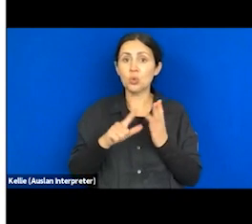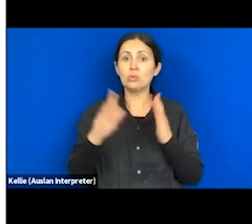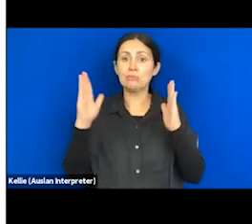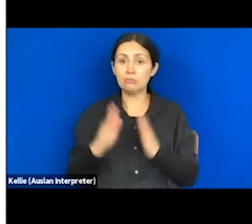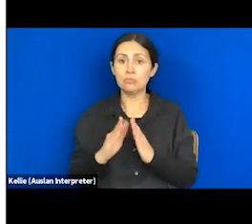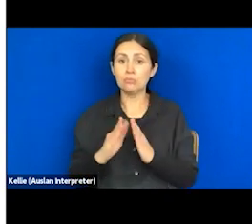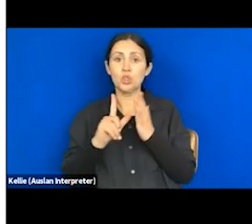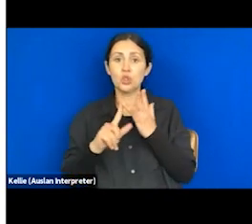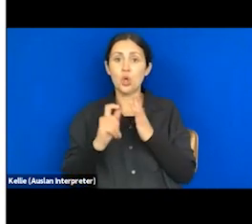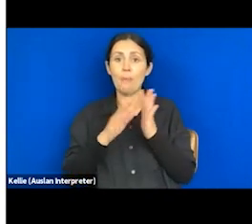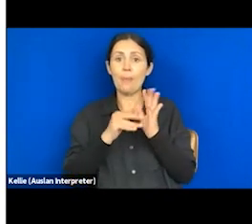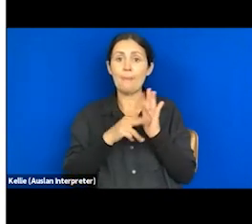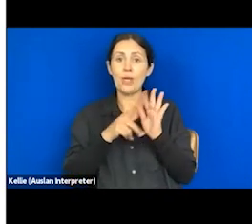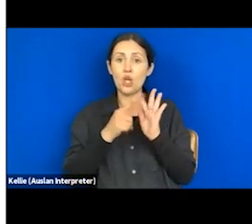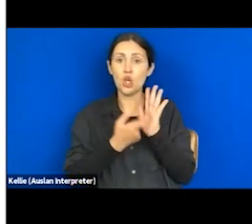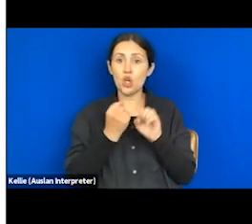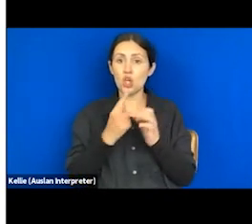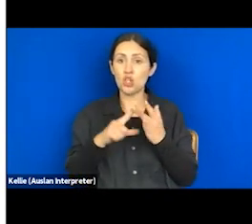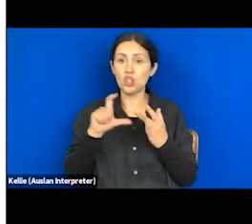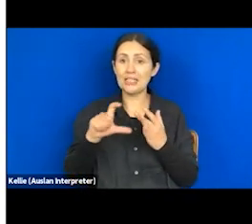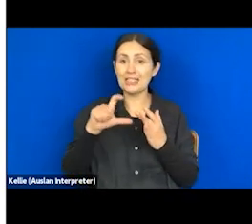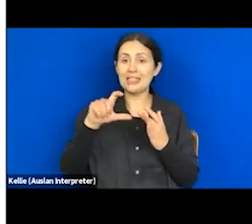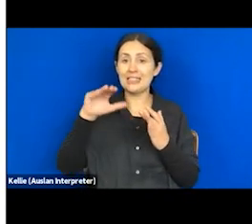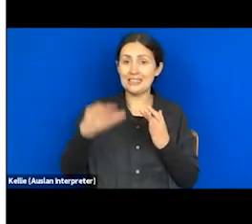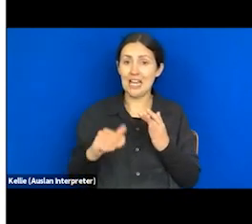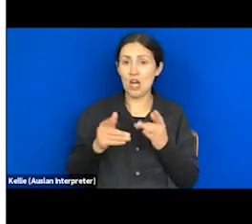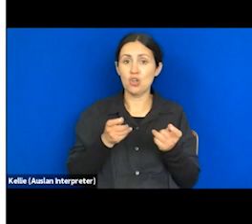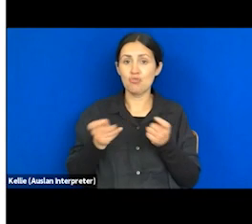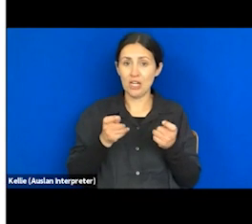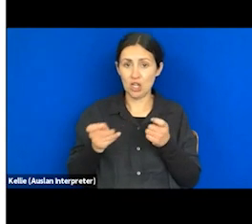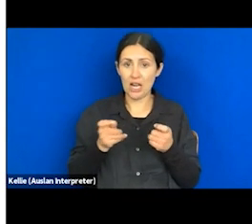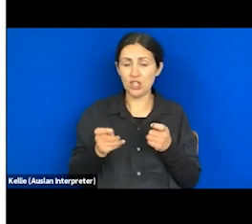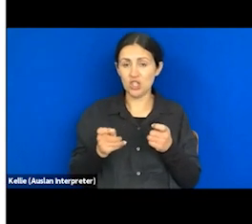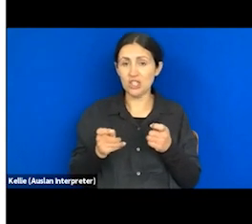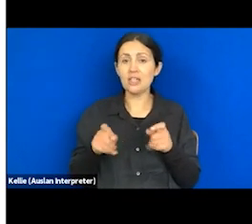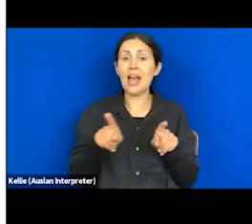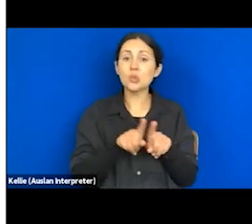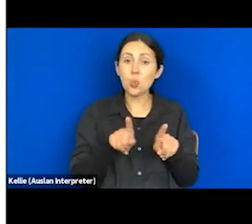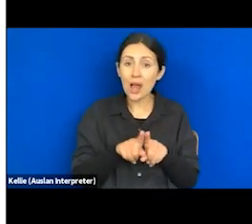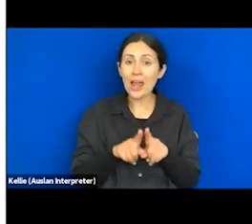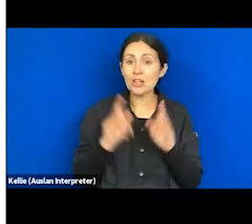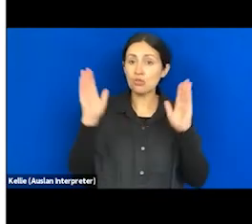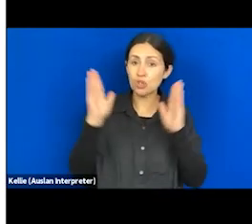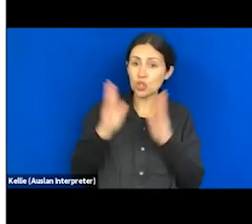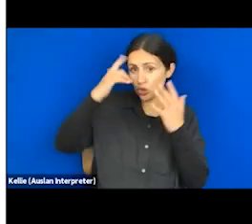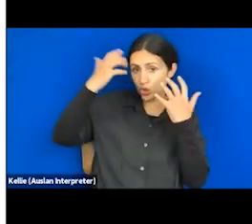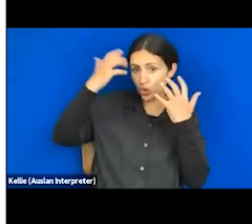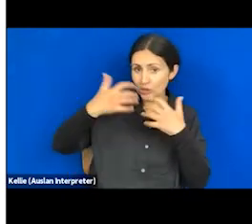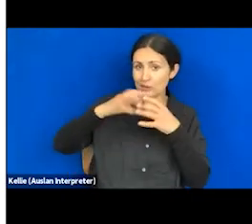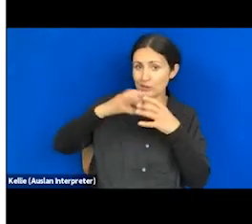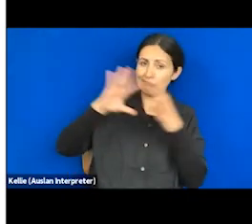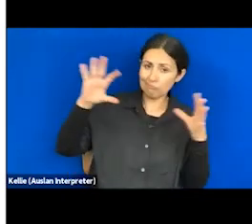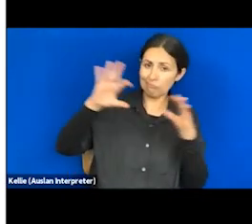dopaminergic downregulation, which is associated with methamphetamine withdrawal, as well as maybe help to reduce the cognitive